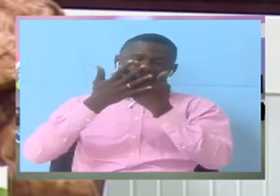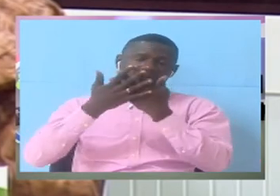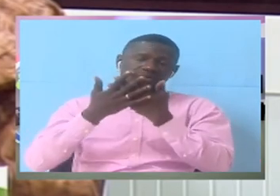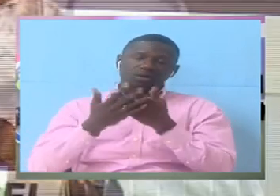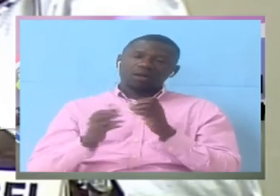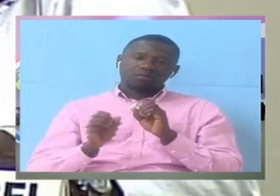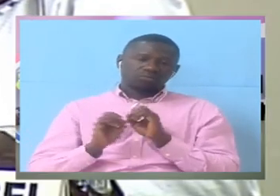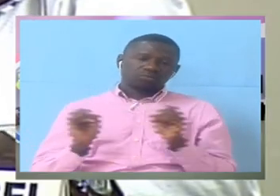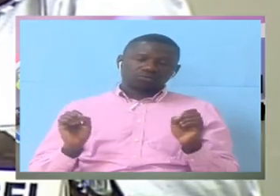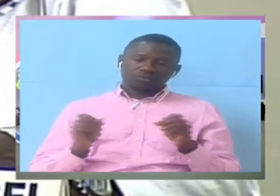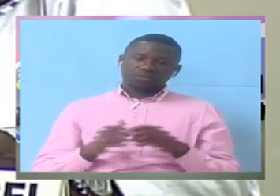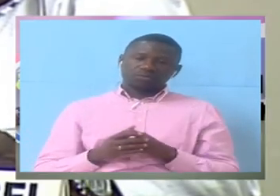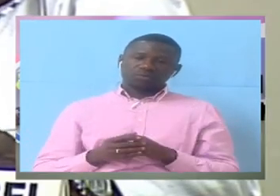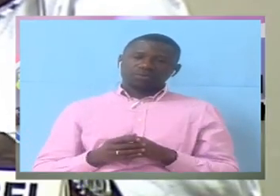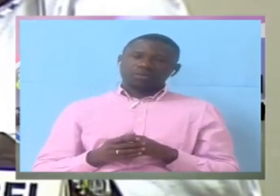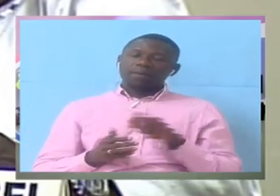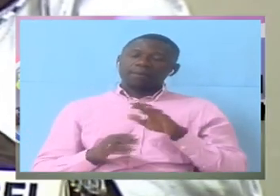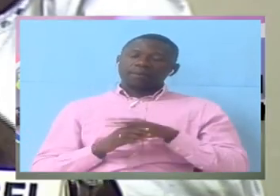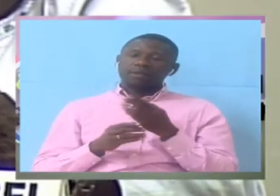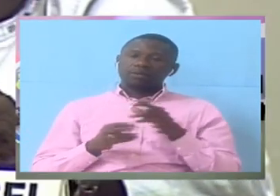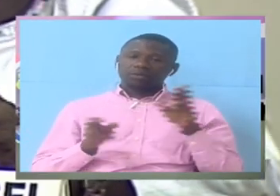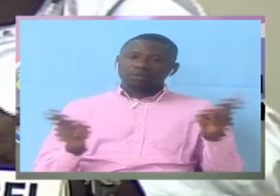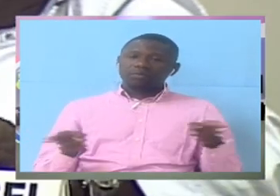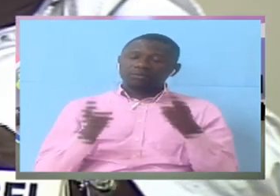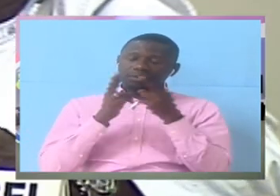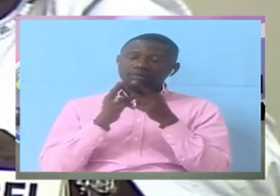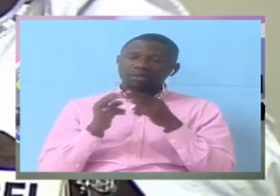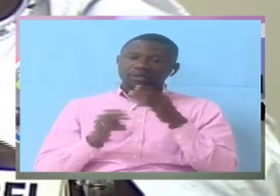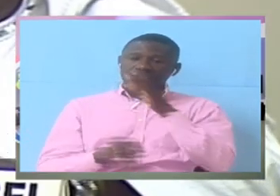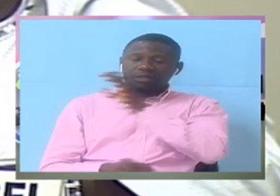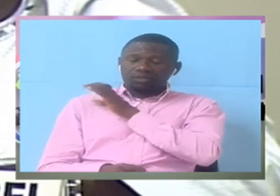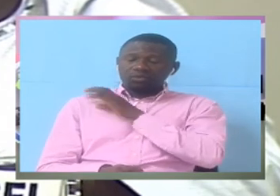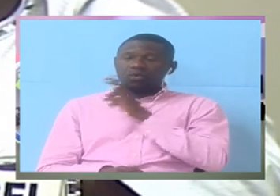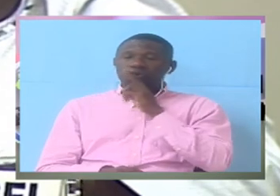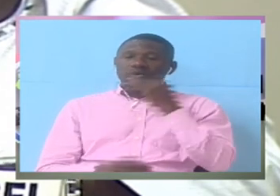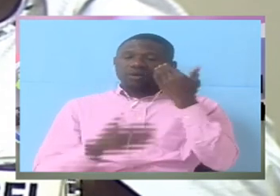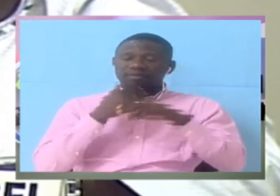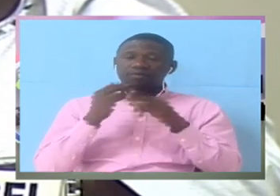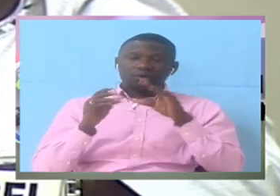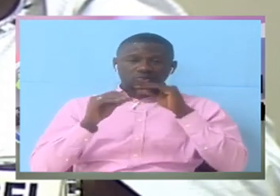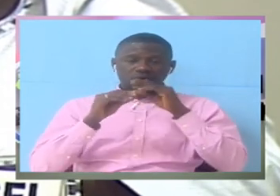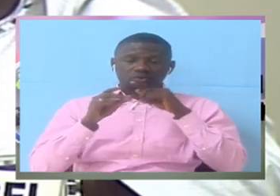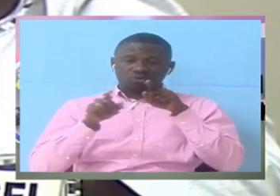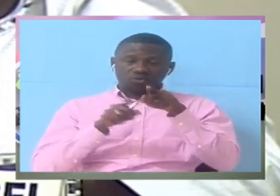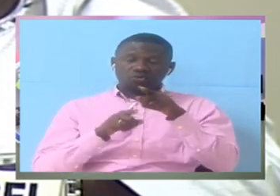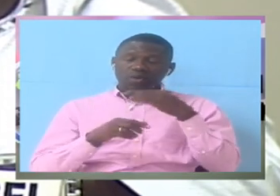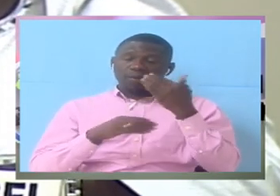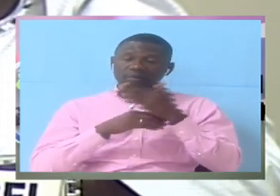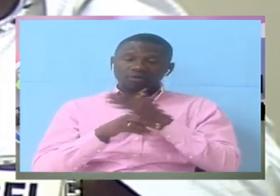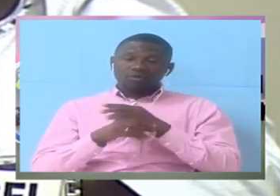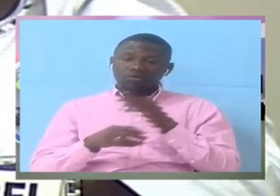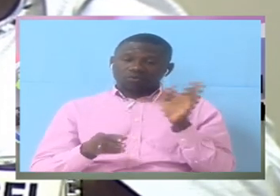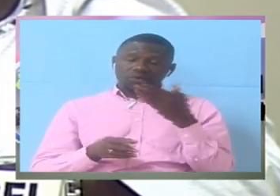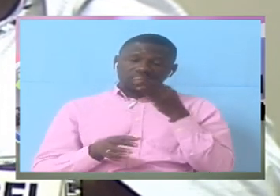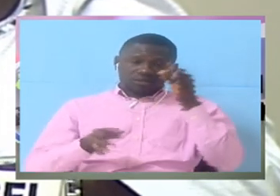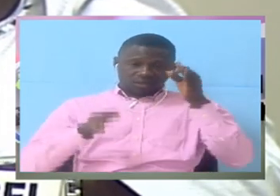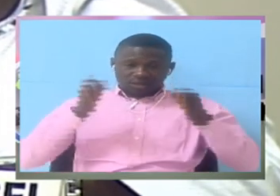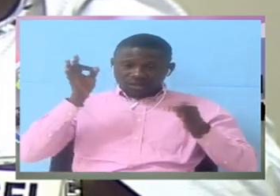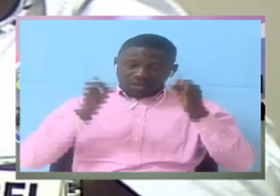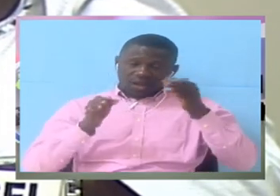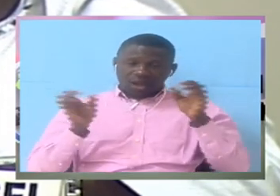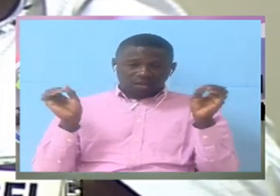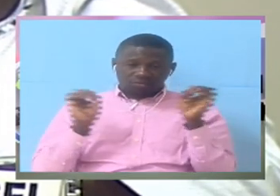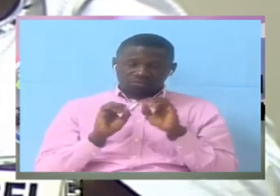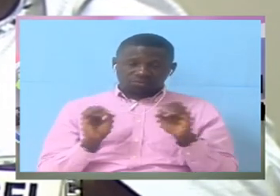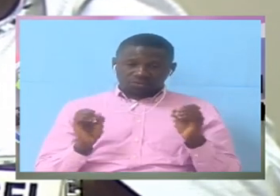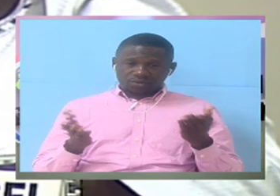us that you are represented by counsel who never spoke to you before your trial? Manda ko ba min fokan to le ko lawyer wolle be lurang le